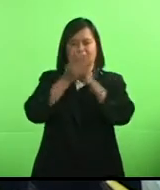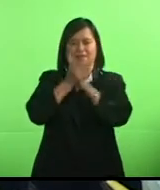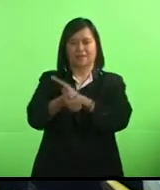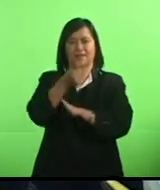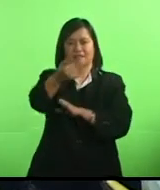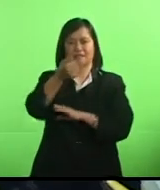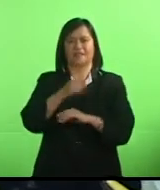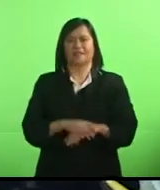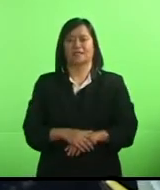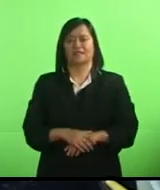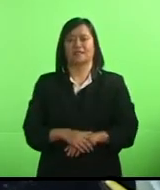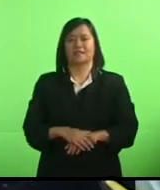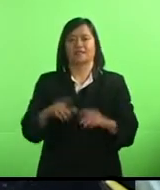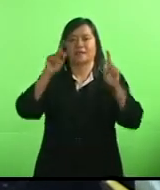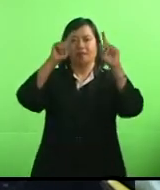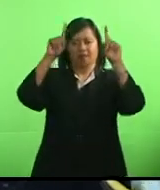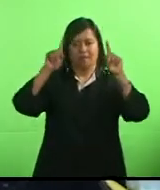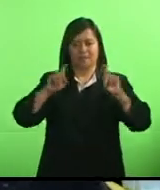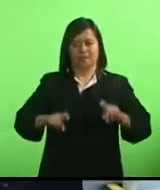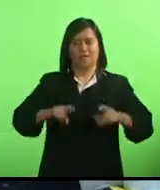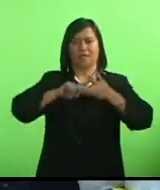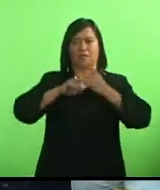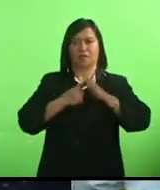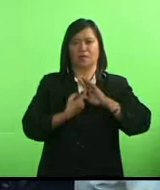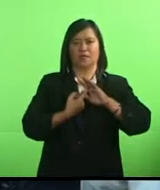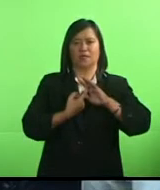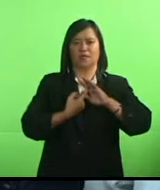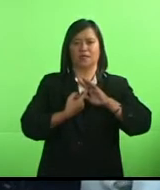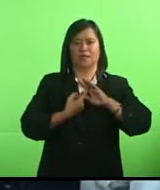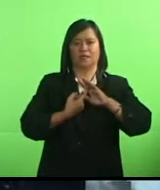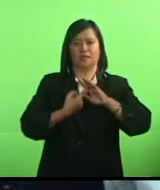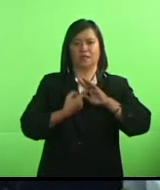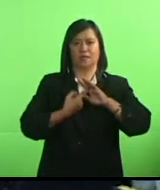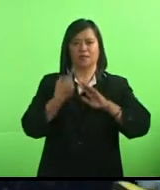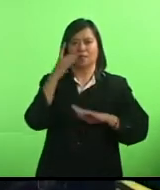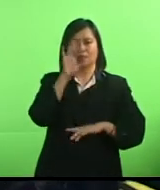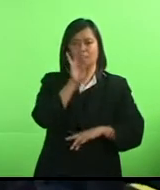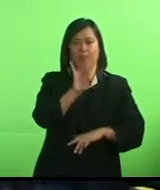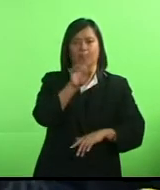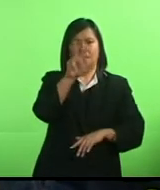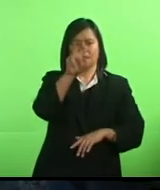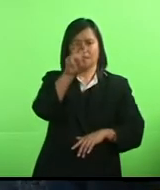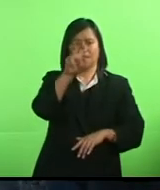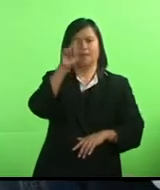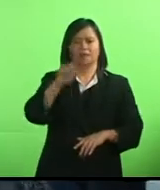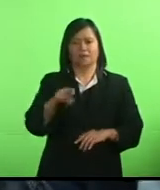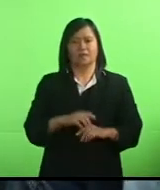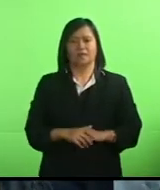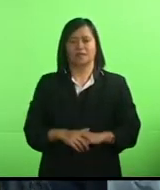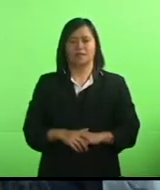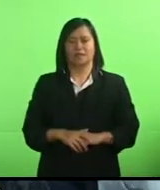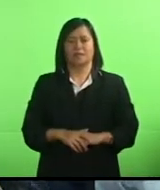at 9. Don't go 8:45. You'll miss the briefing and all that. Be there 8:30.